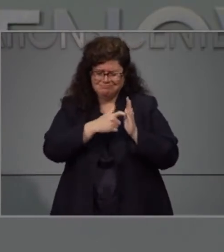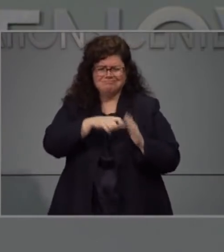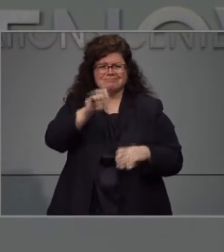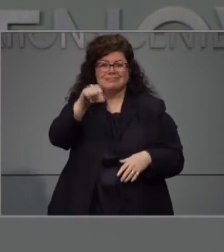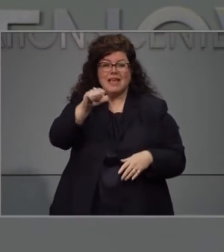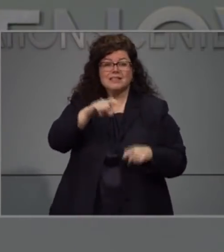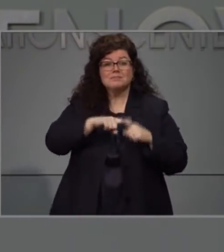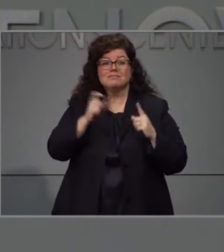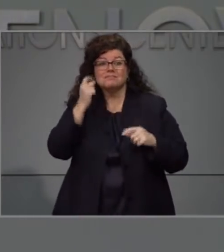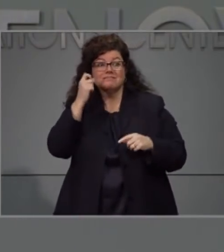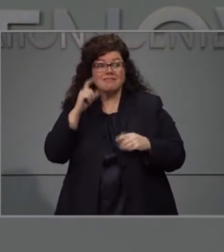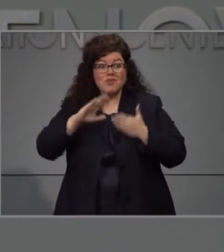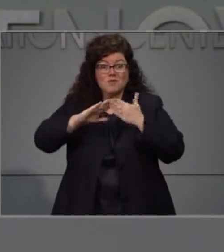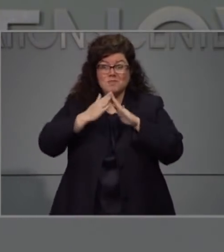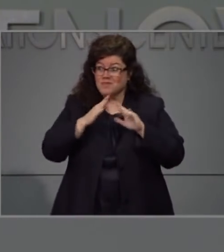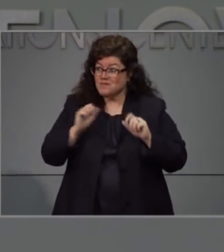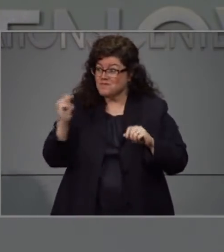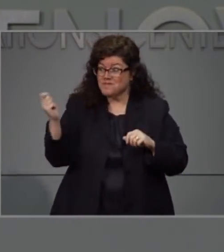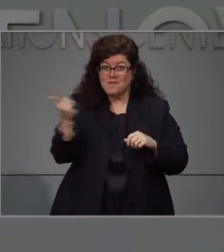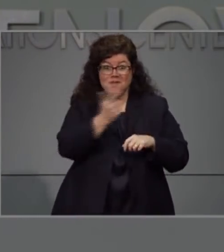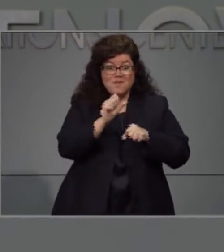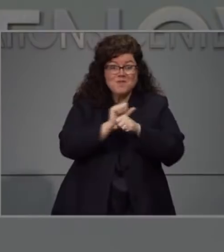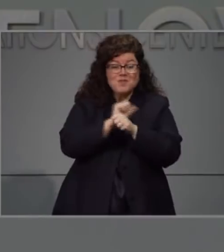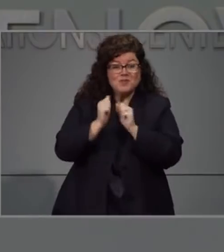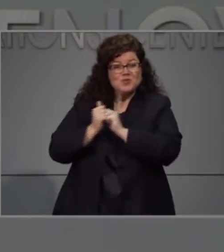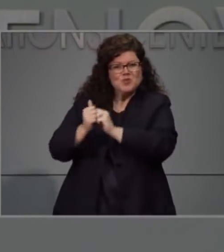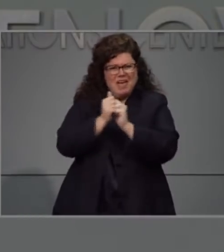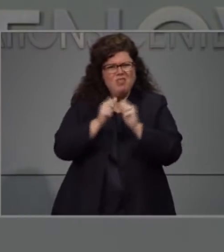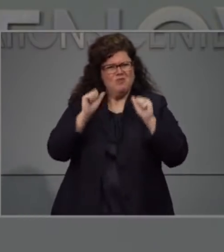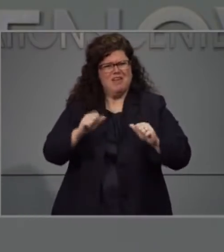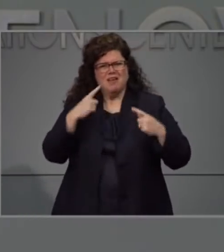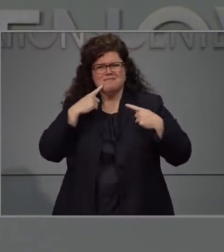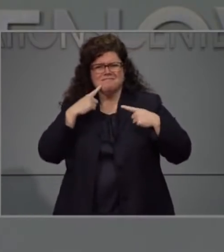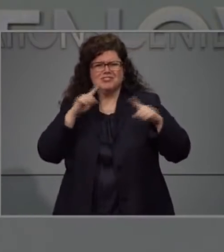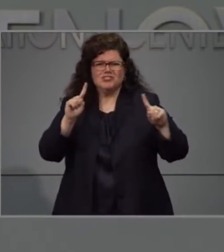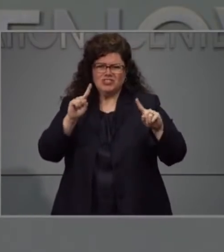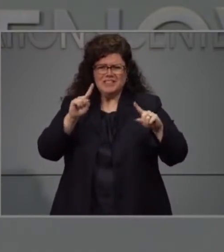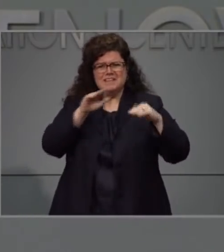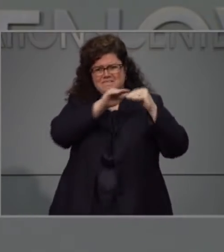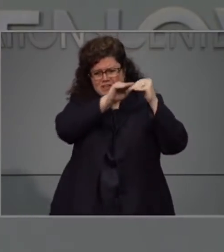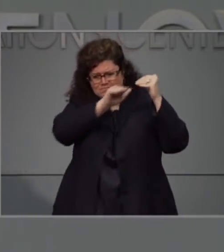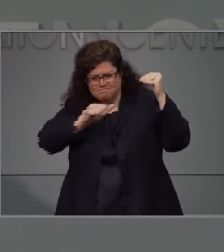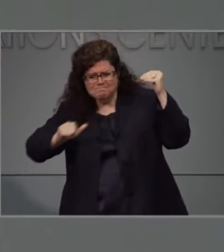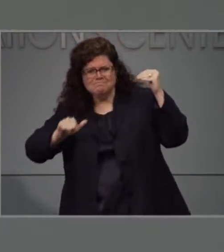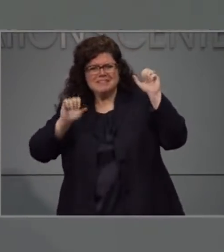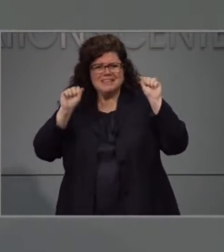be able to keep the level of virus low here in our state. Thank you.